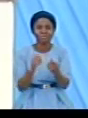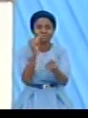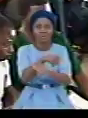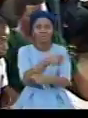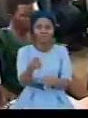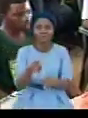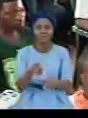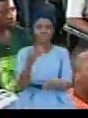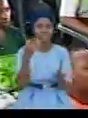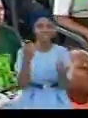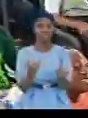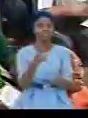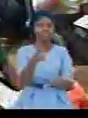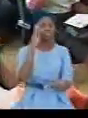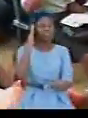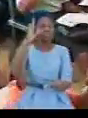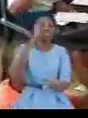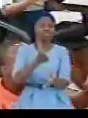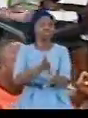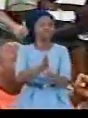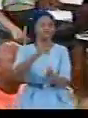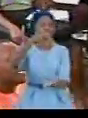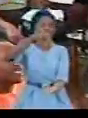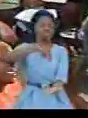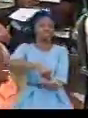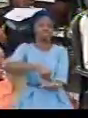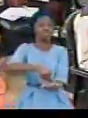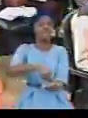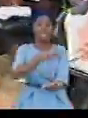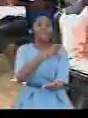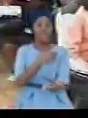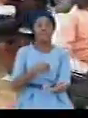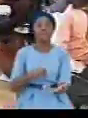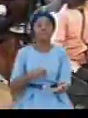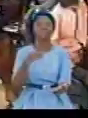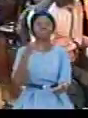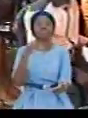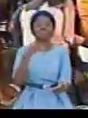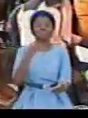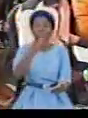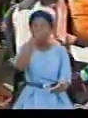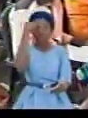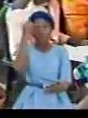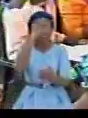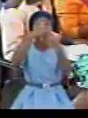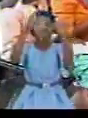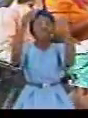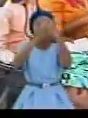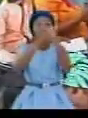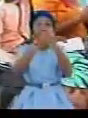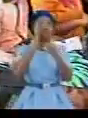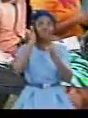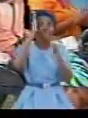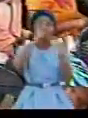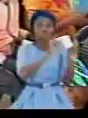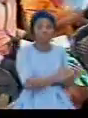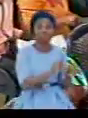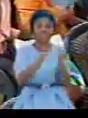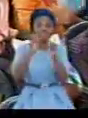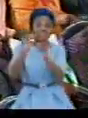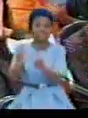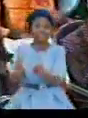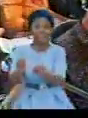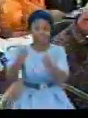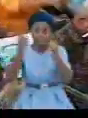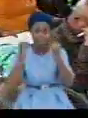You will square your shoulders, because heaven is going to transfer power into